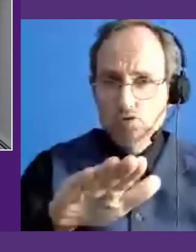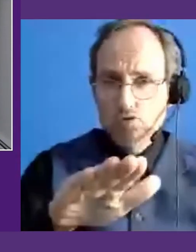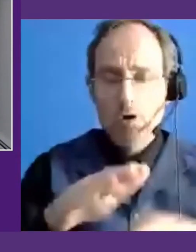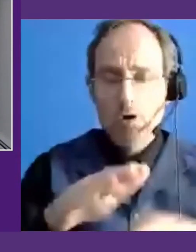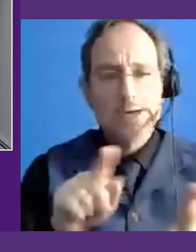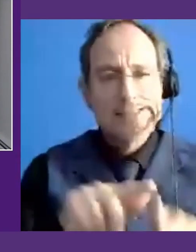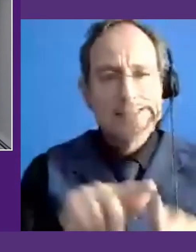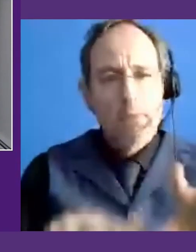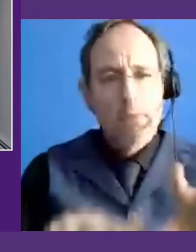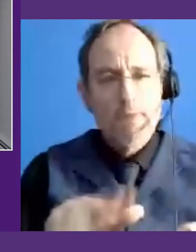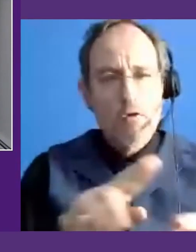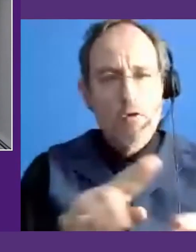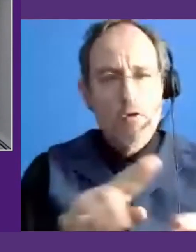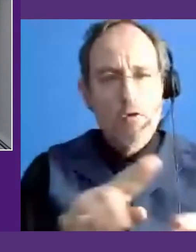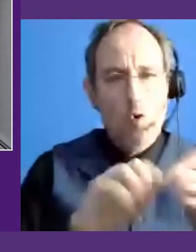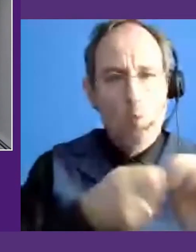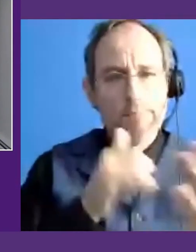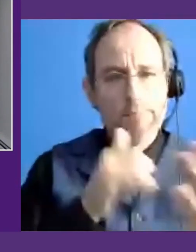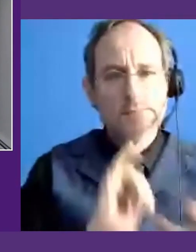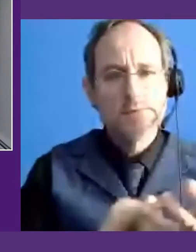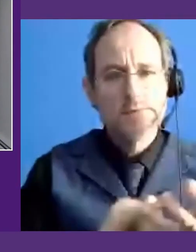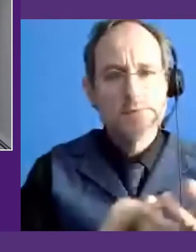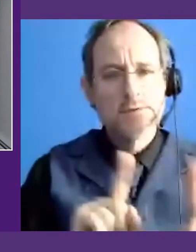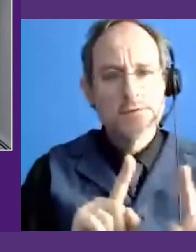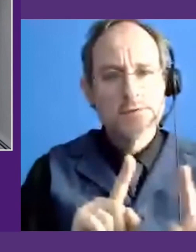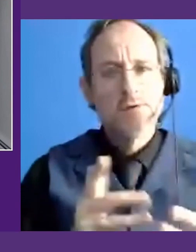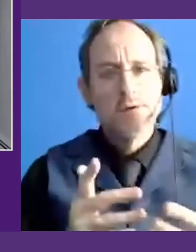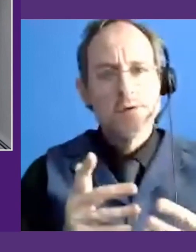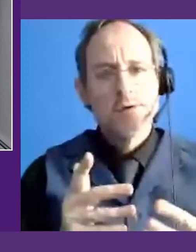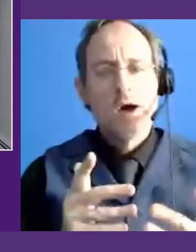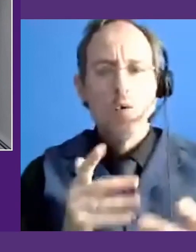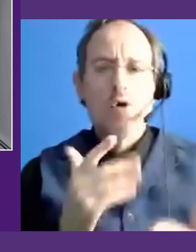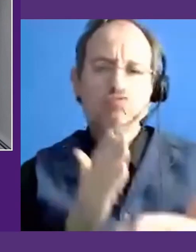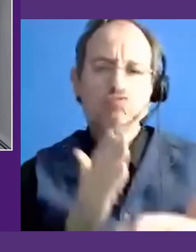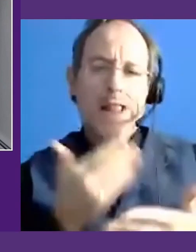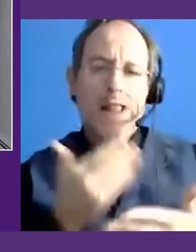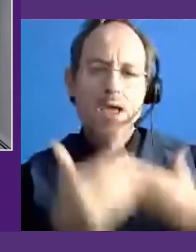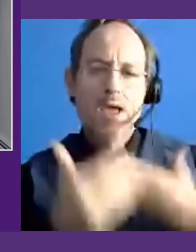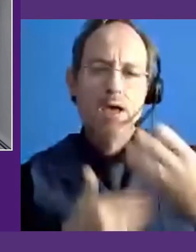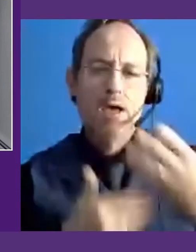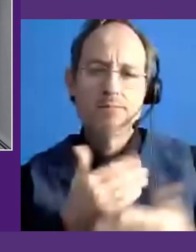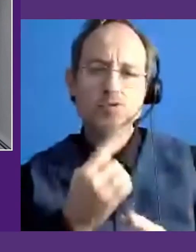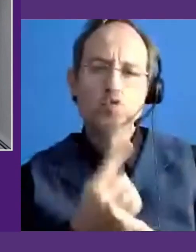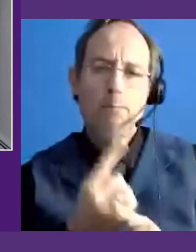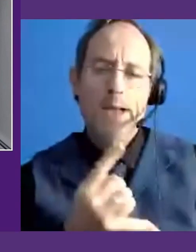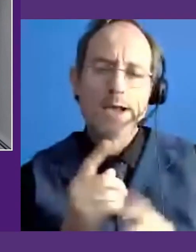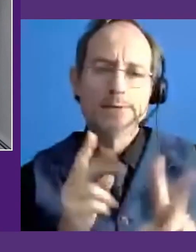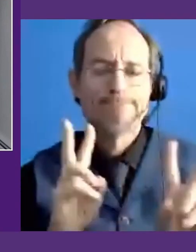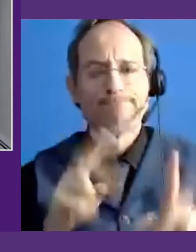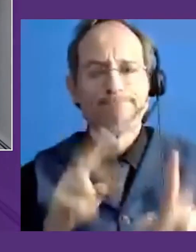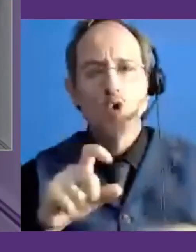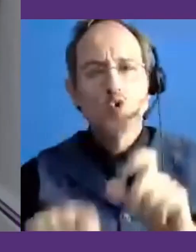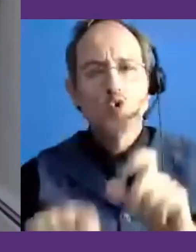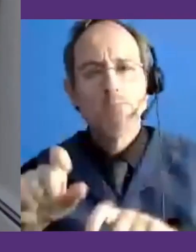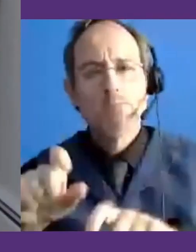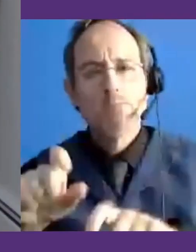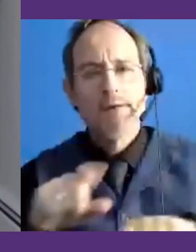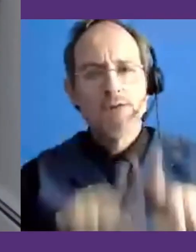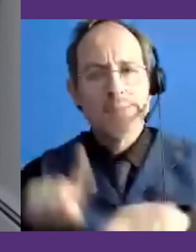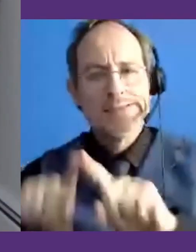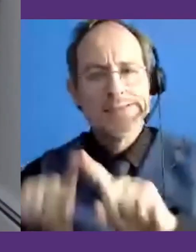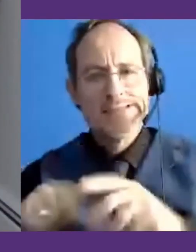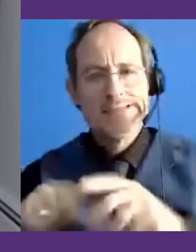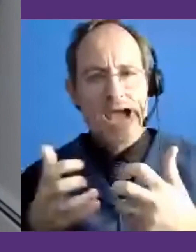I'm talking a lot about the idea of human variability and how we connect the idea of human variability